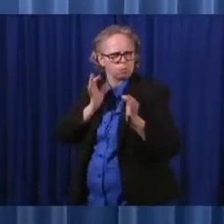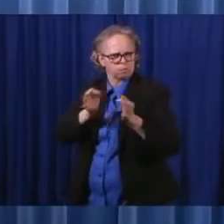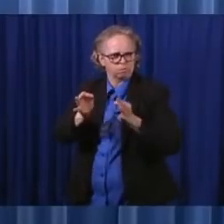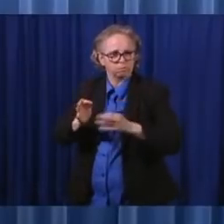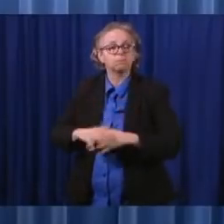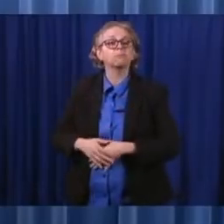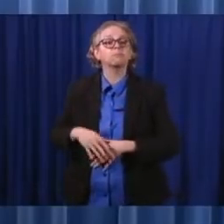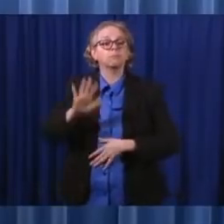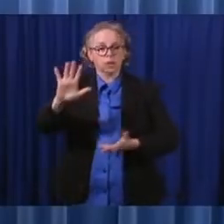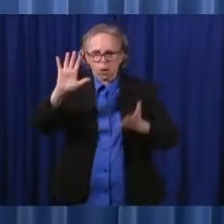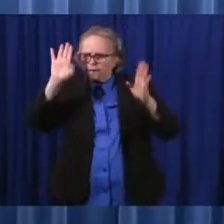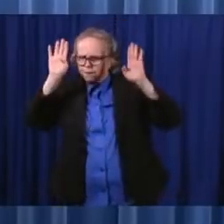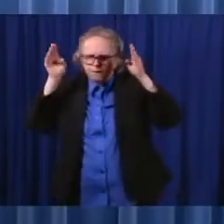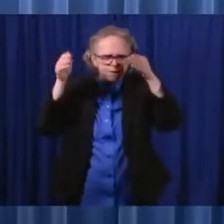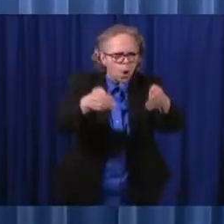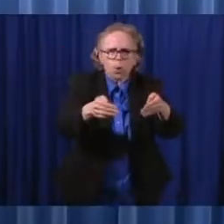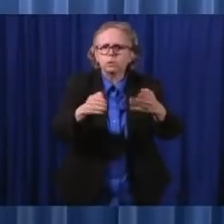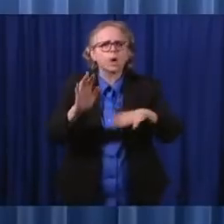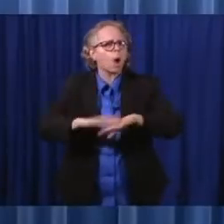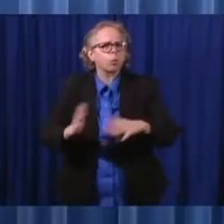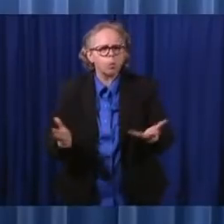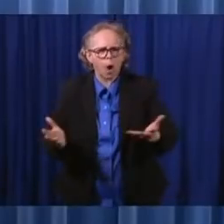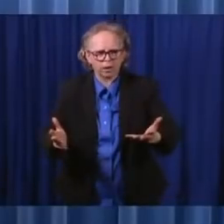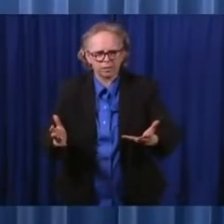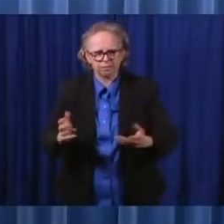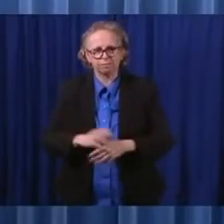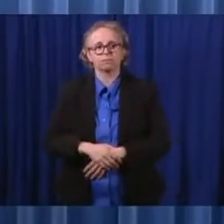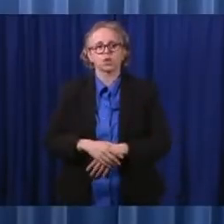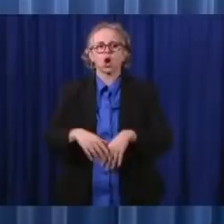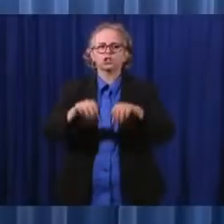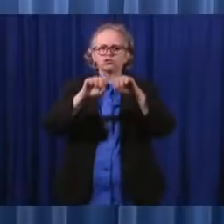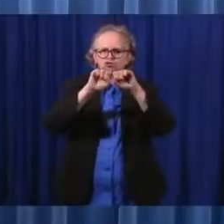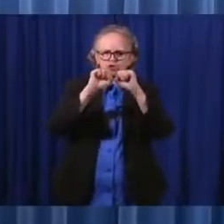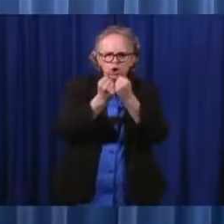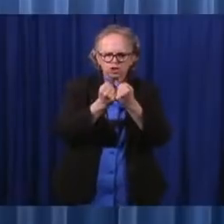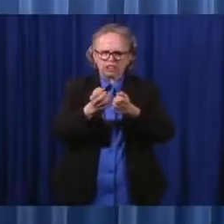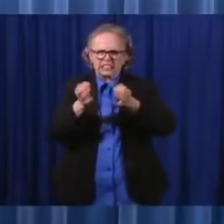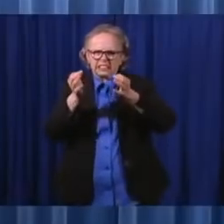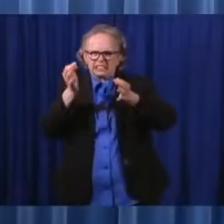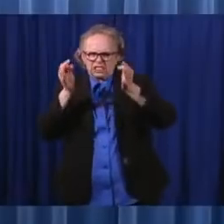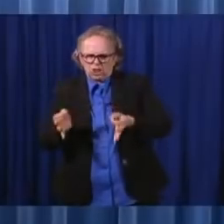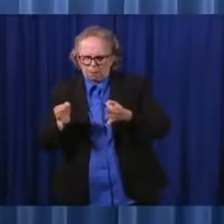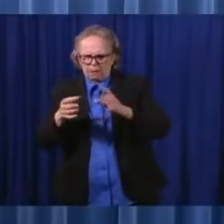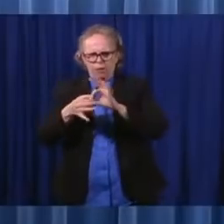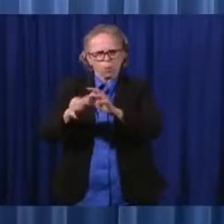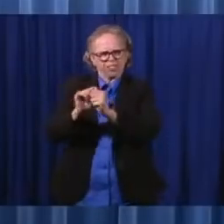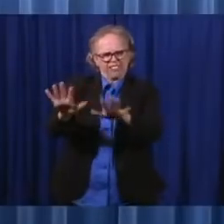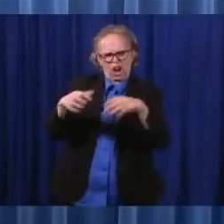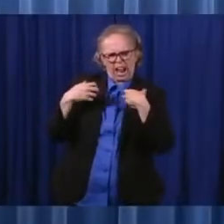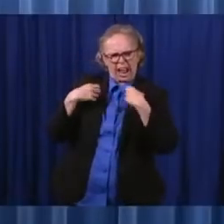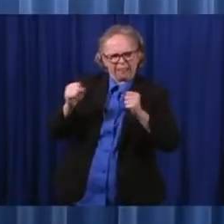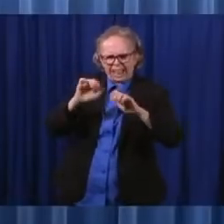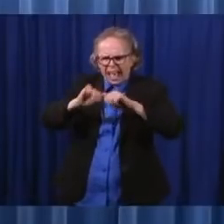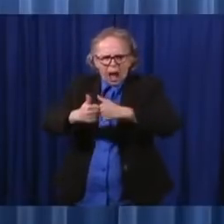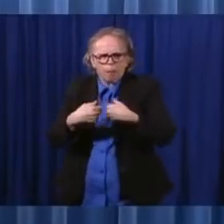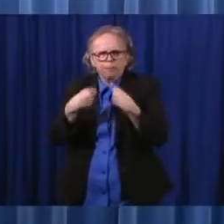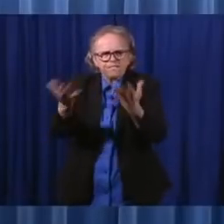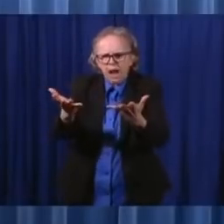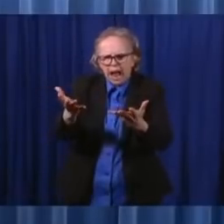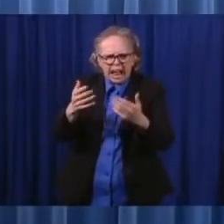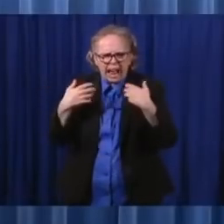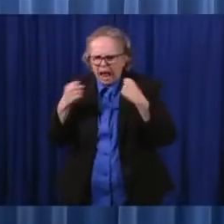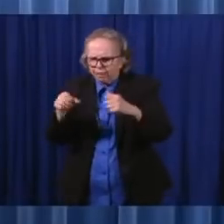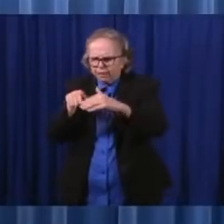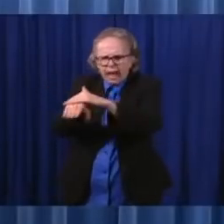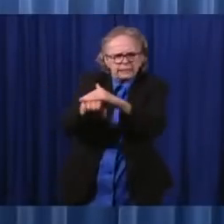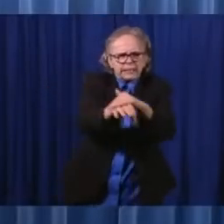health, position that Dr. Acton has talked to me for some time about and how important that is. We're going to